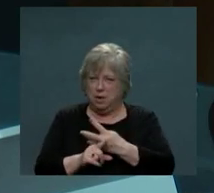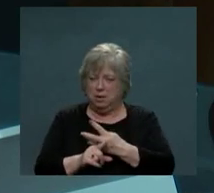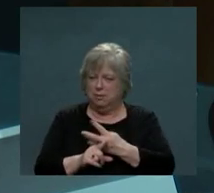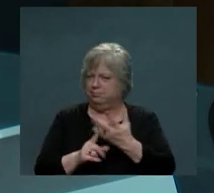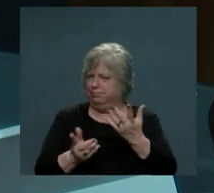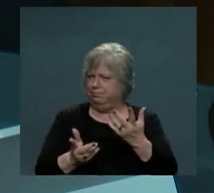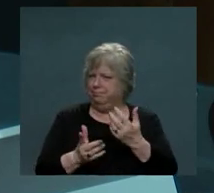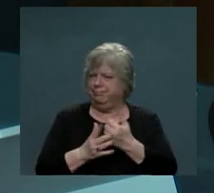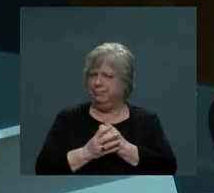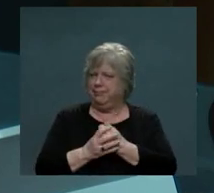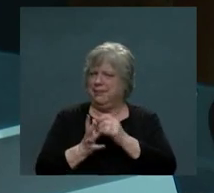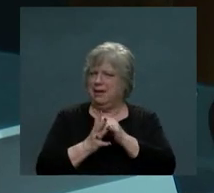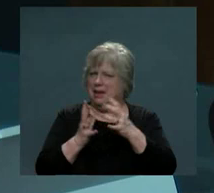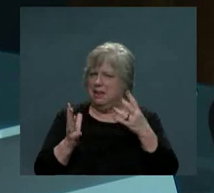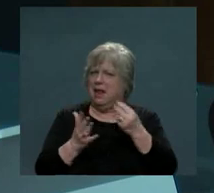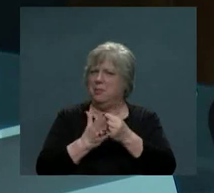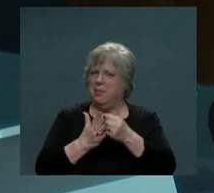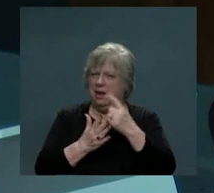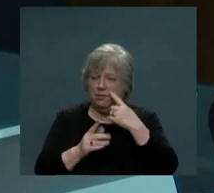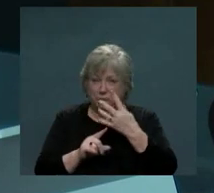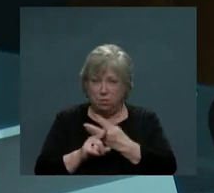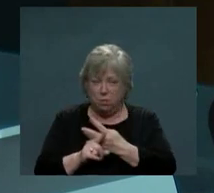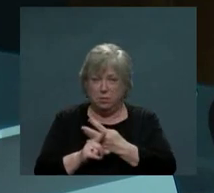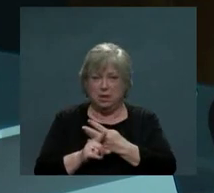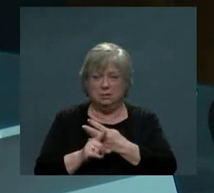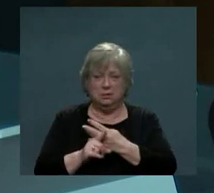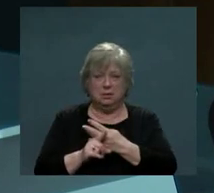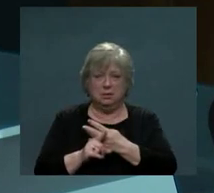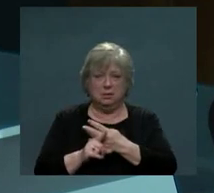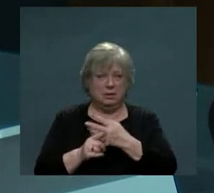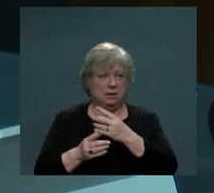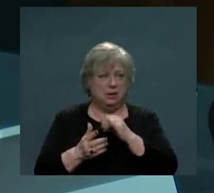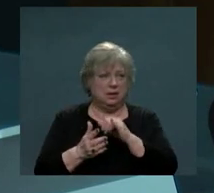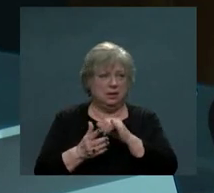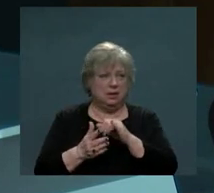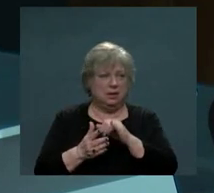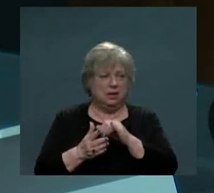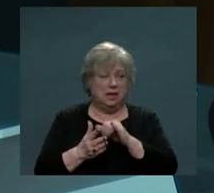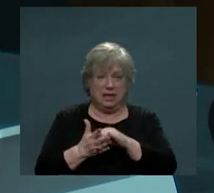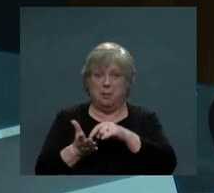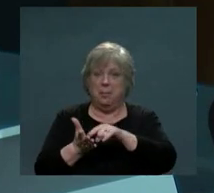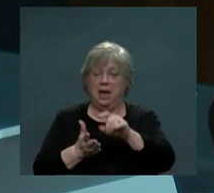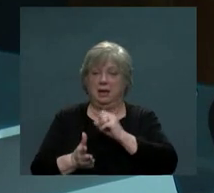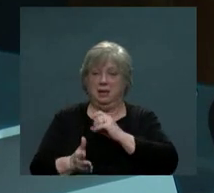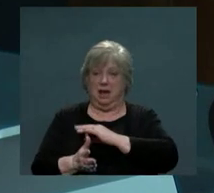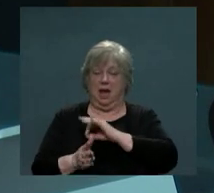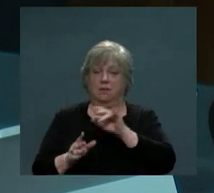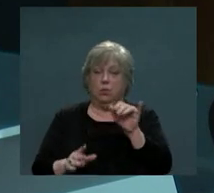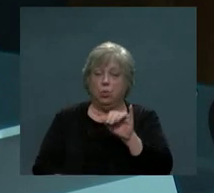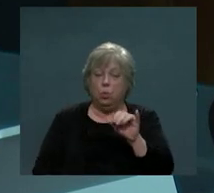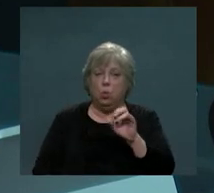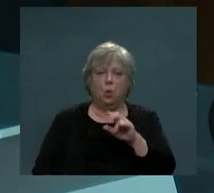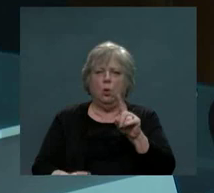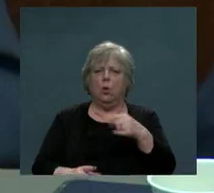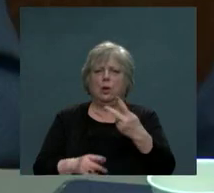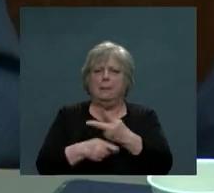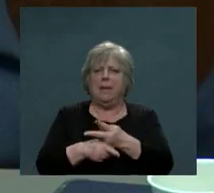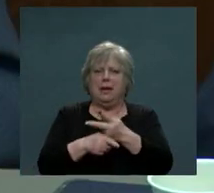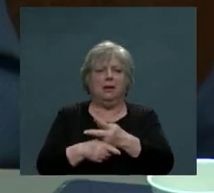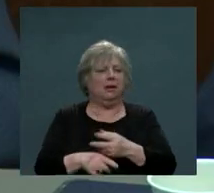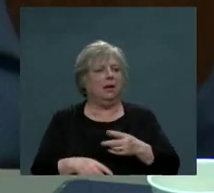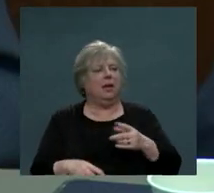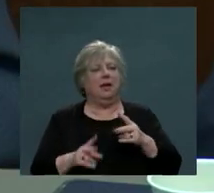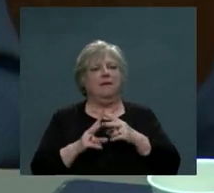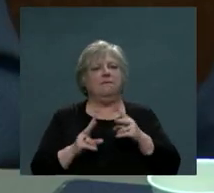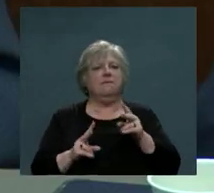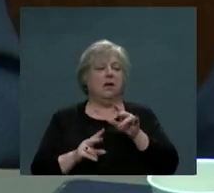that's quite a bit of money for 4 months. Is this paying staff also, or is this just... maintenance? It's very